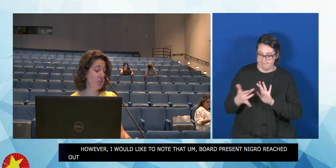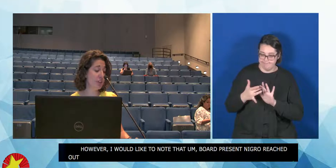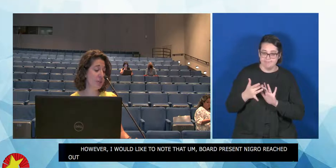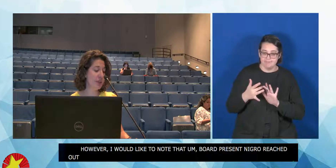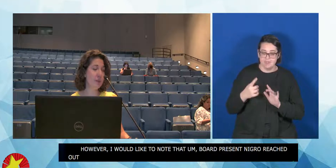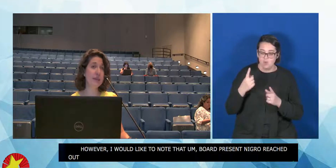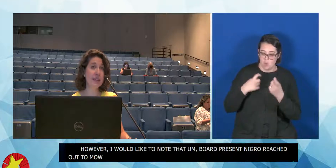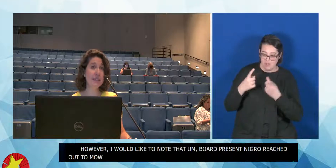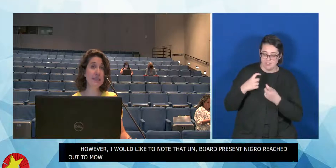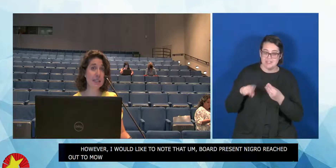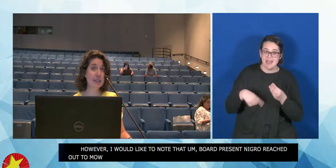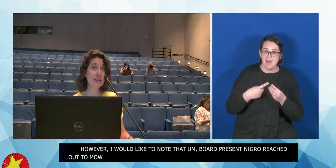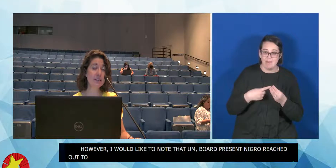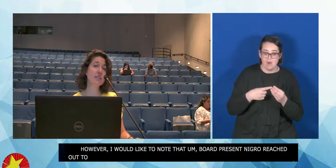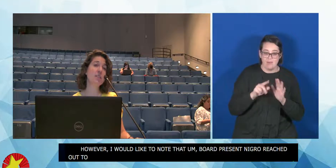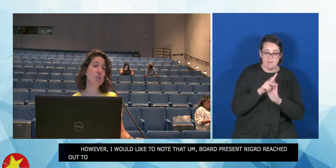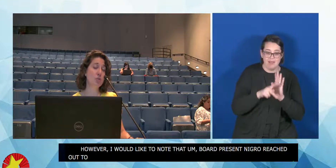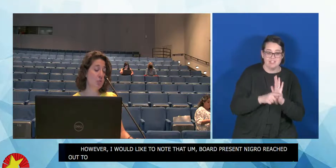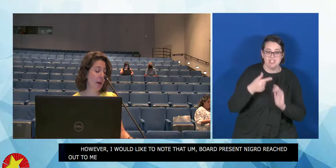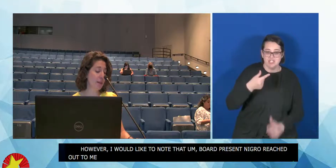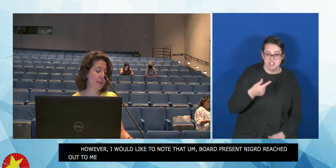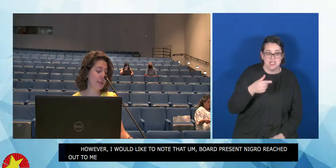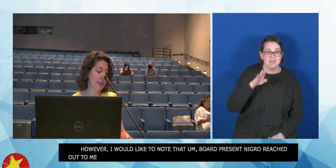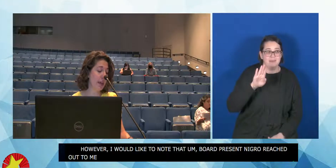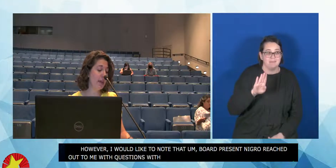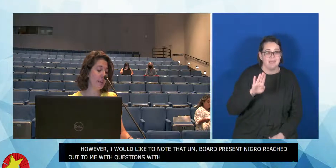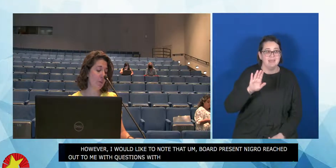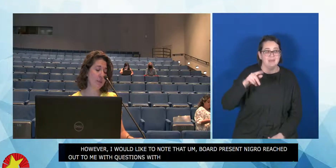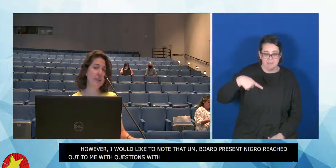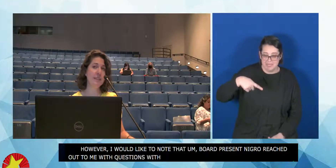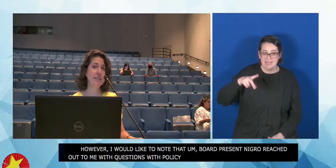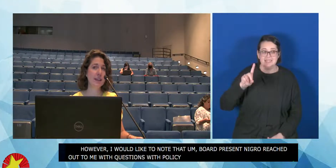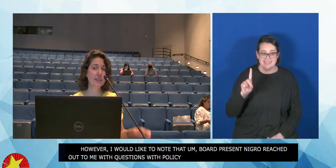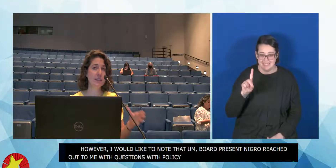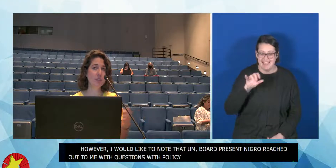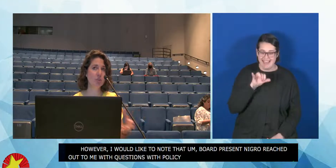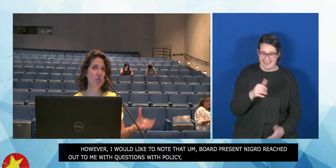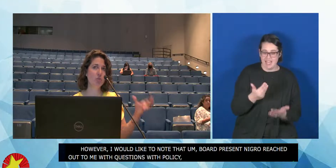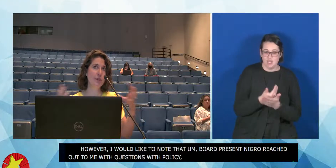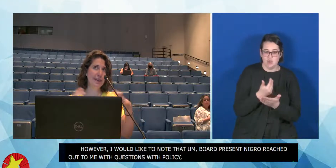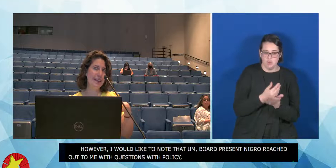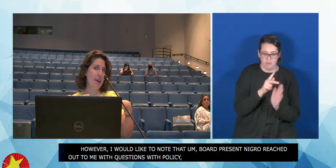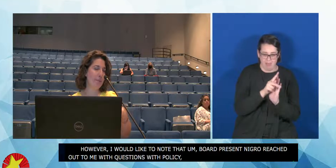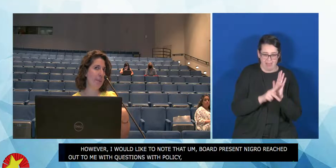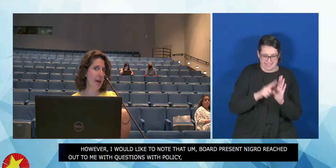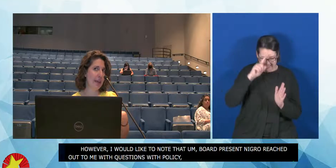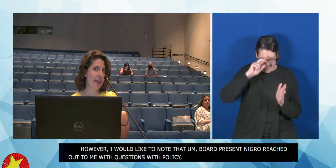policy GBPD. This is the new policy that was intended to